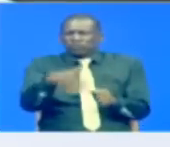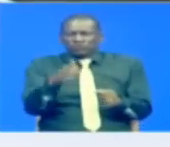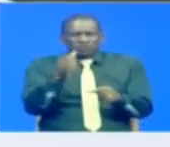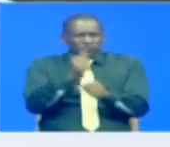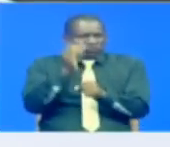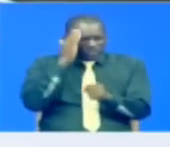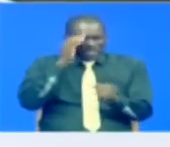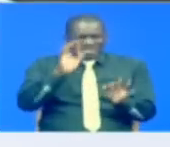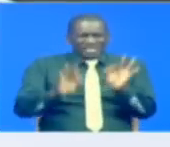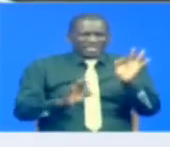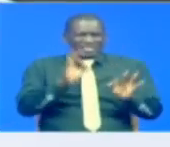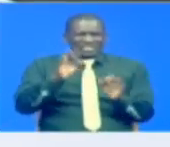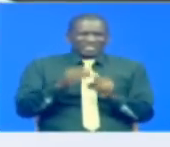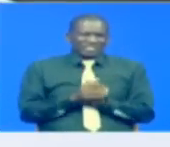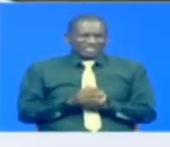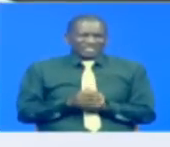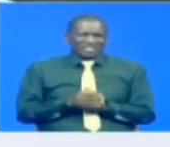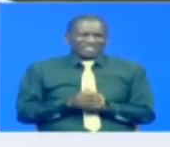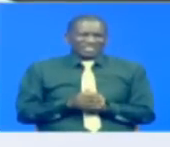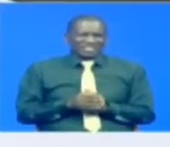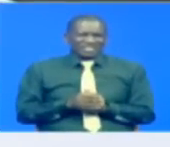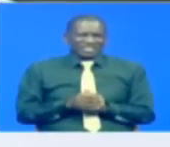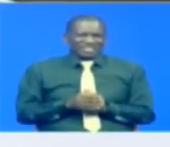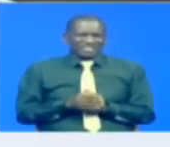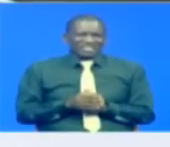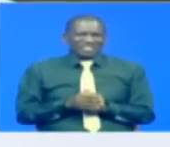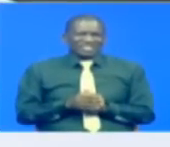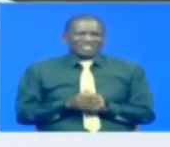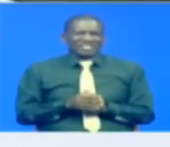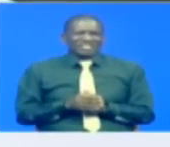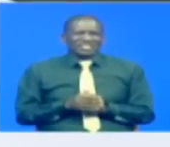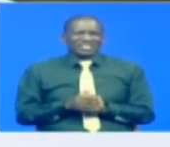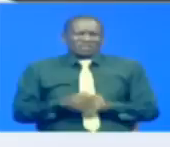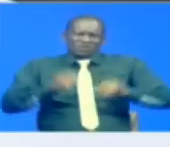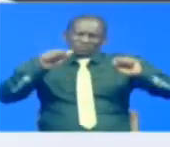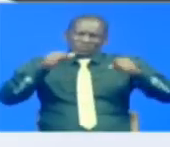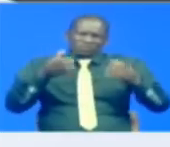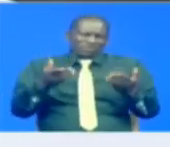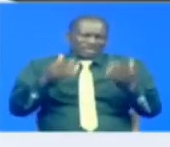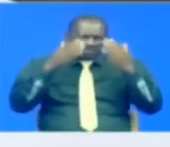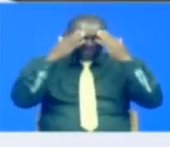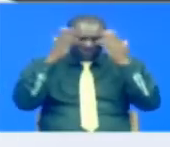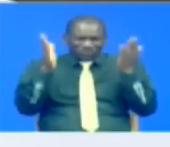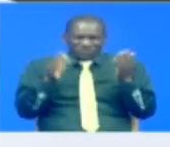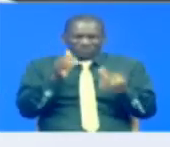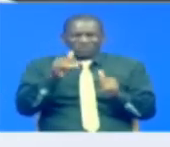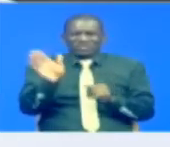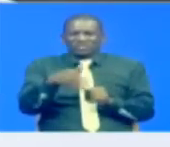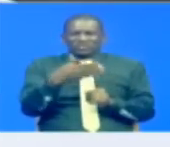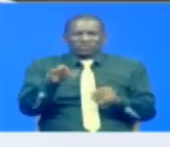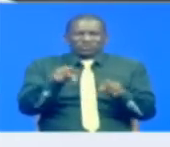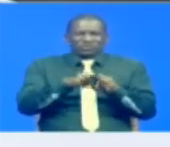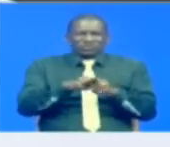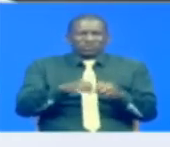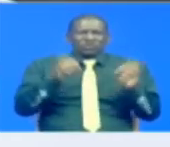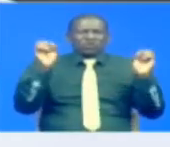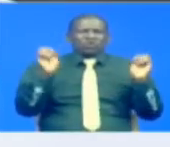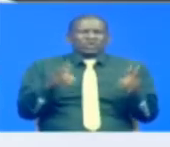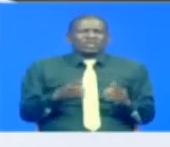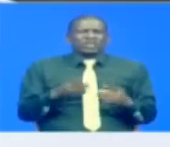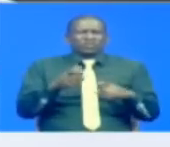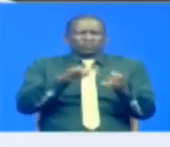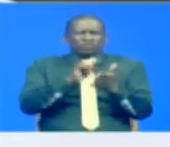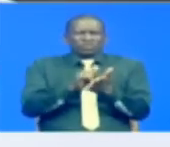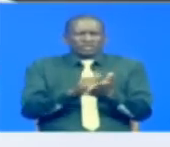guesses? Ballet, ballet. Really? Ballet, ballet? Possibly, but I kind of highly doubt it. Okay. All right, so from that,